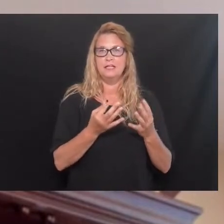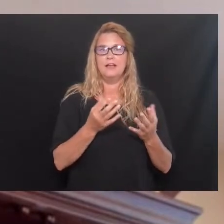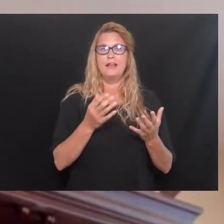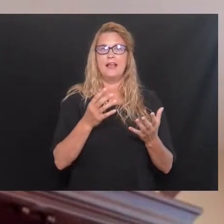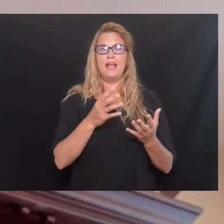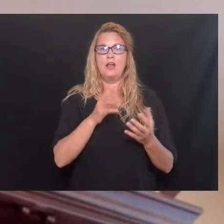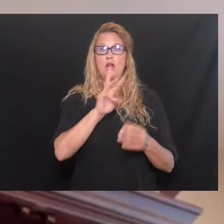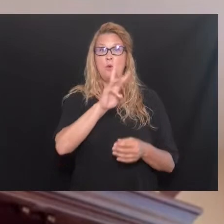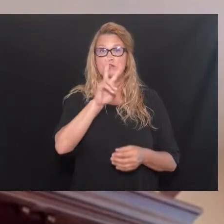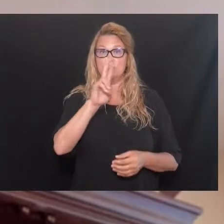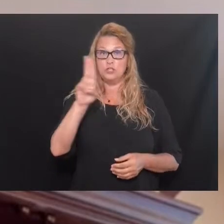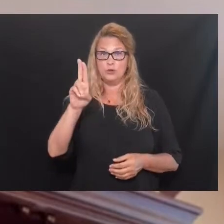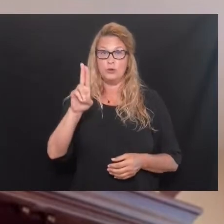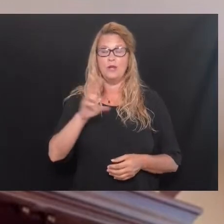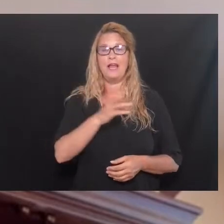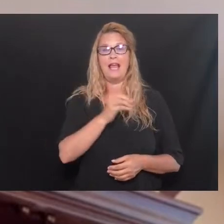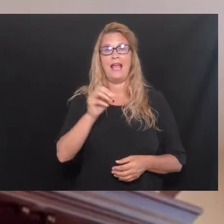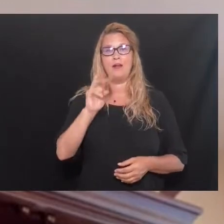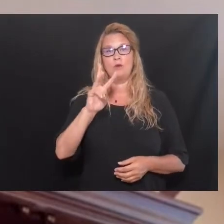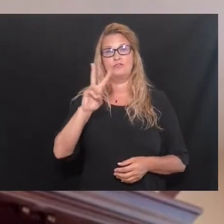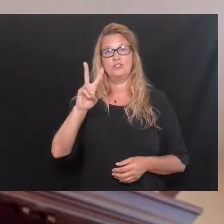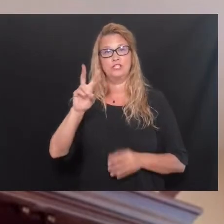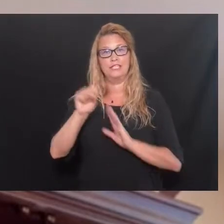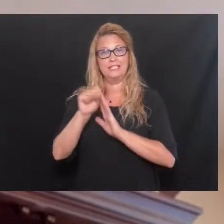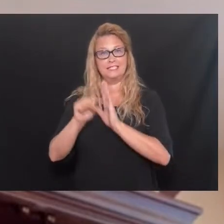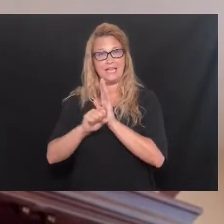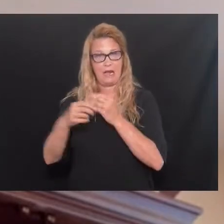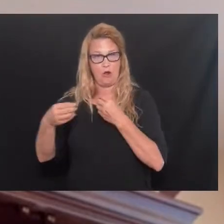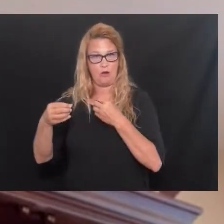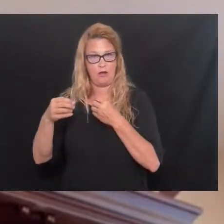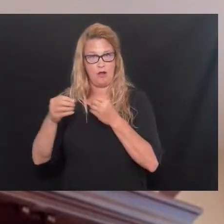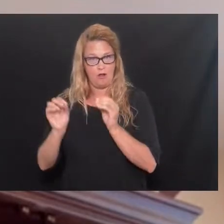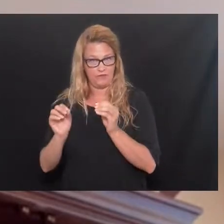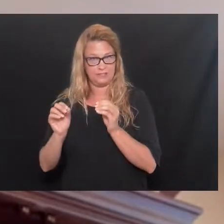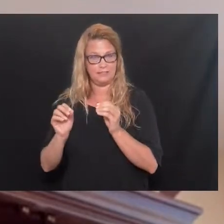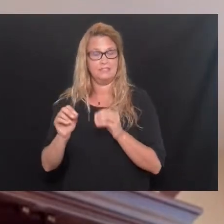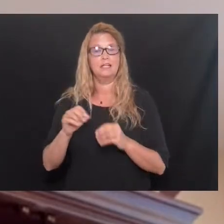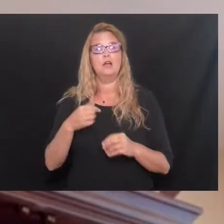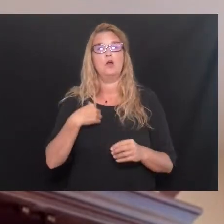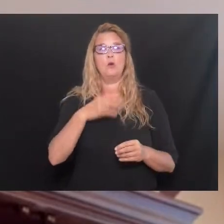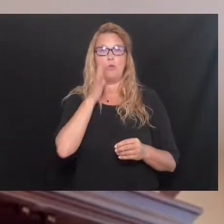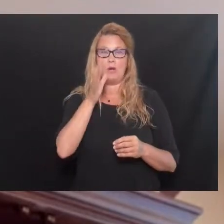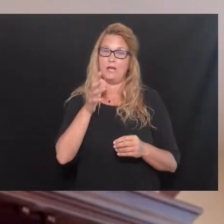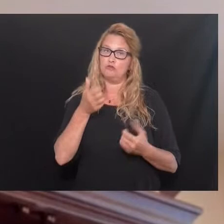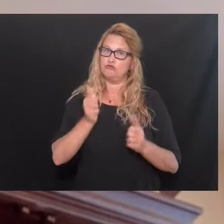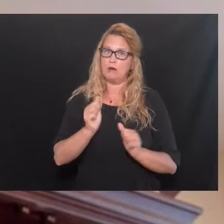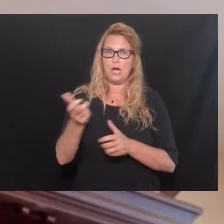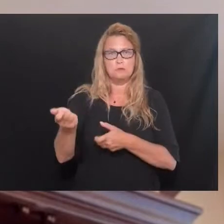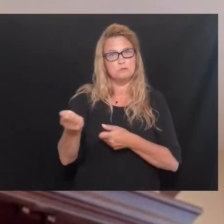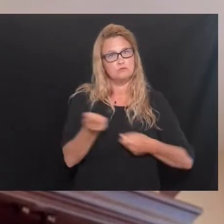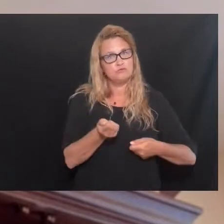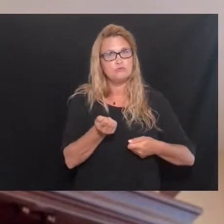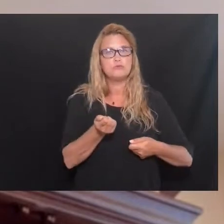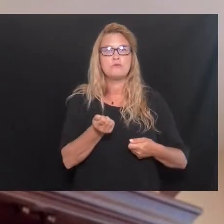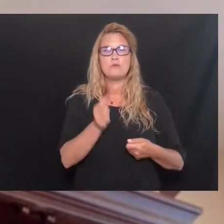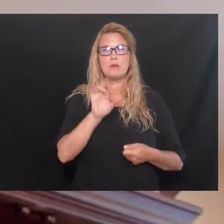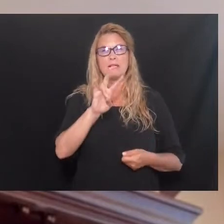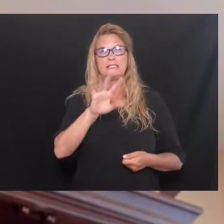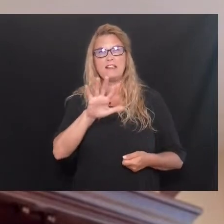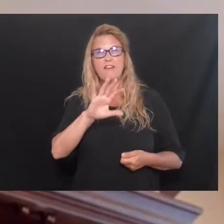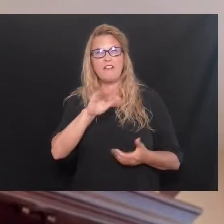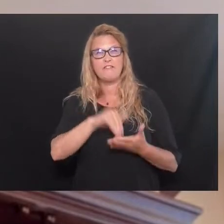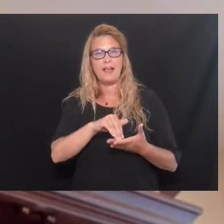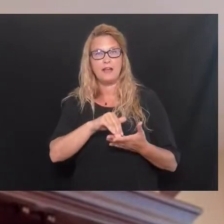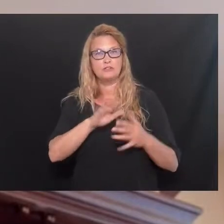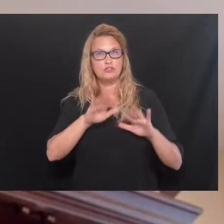West Virginia University and West Virginia State Extension. And we are going to press hard. We know there are about